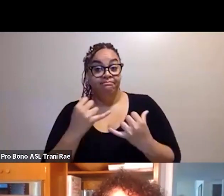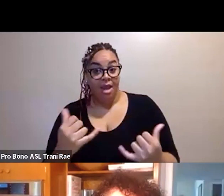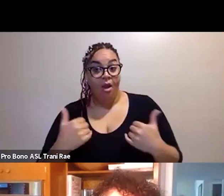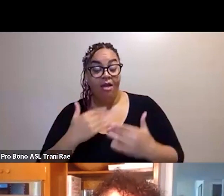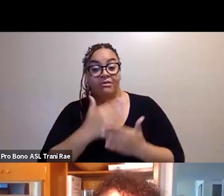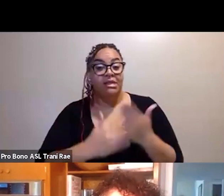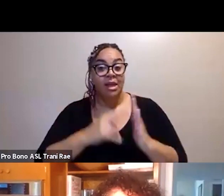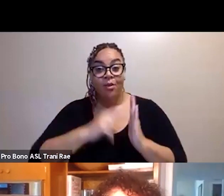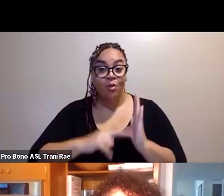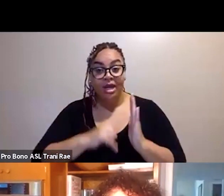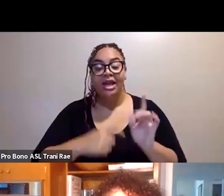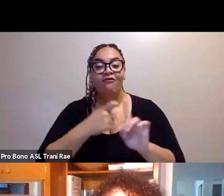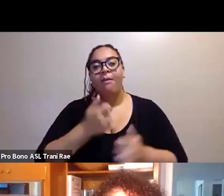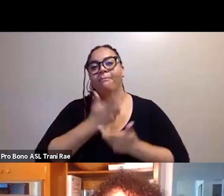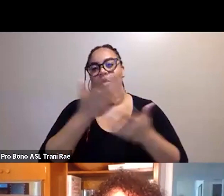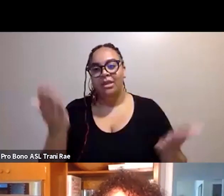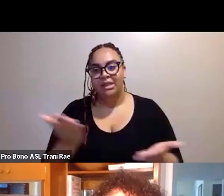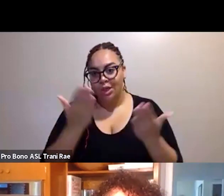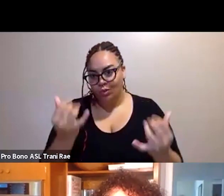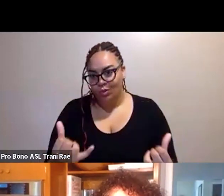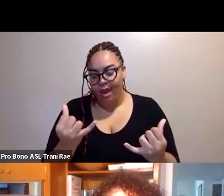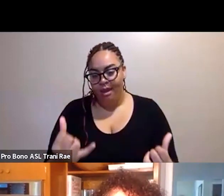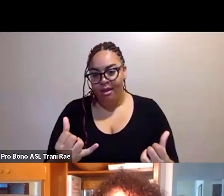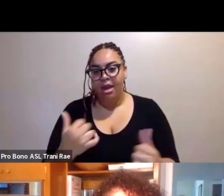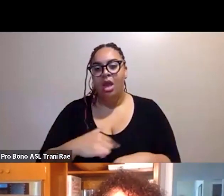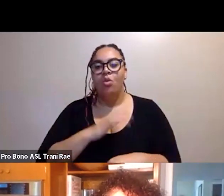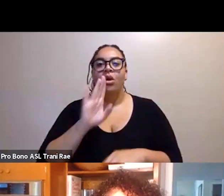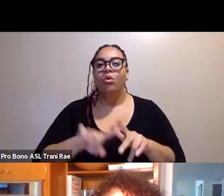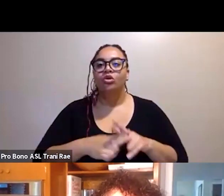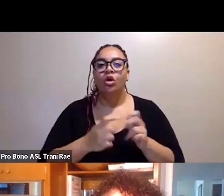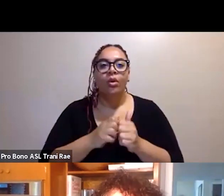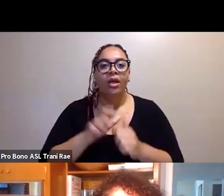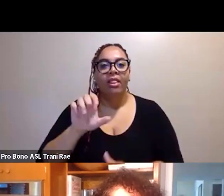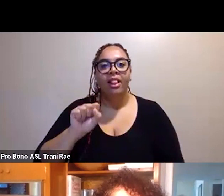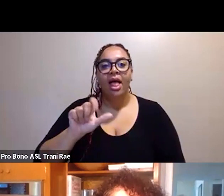readings from the poets who are here with us live, and we will start with Leslie.